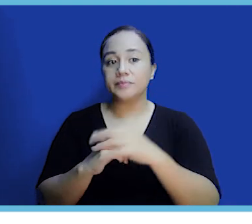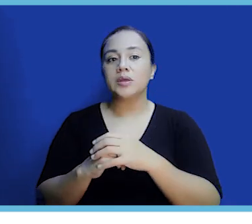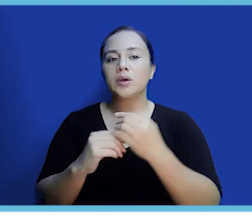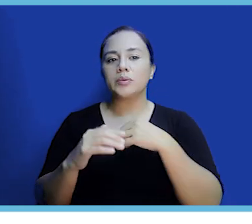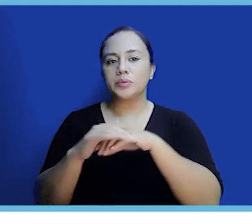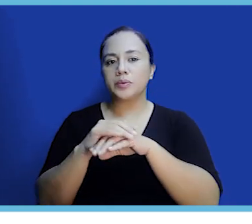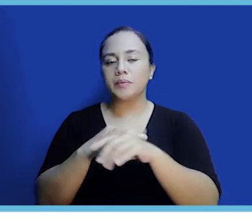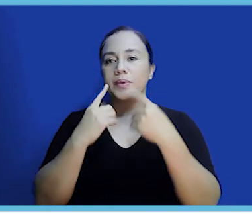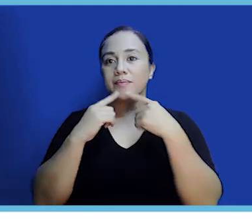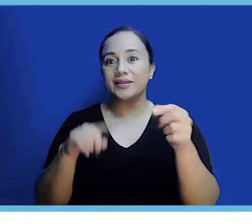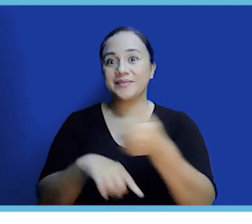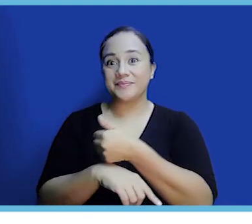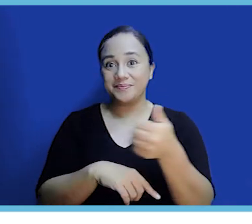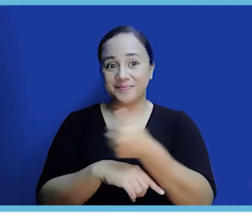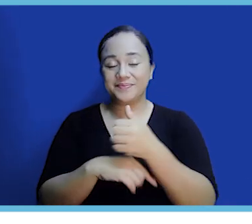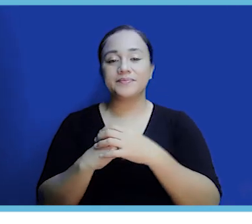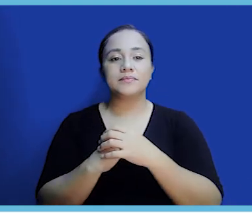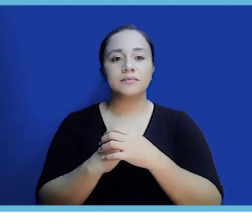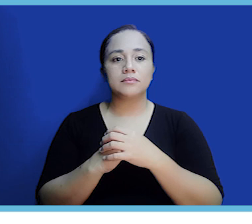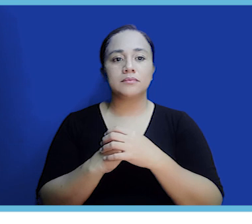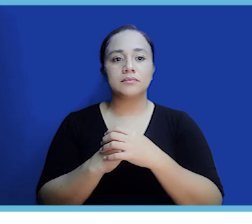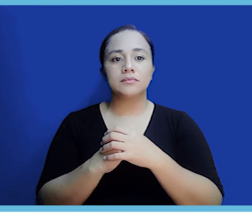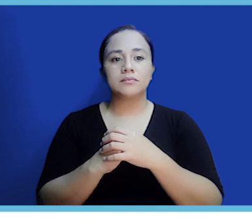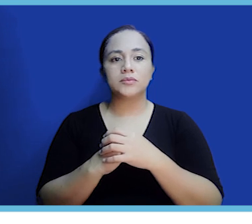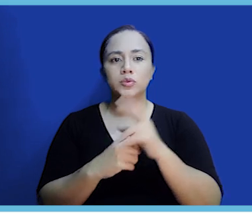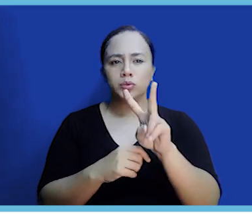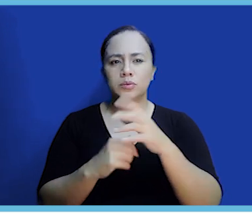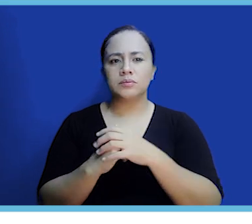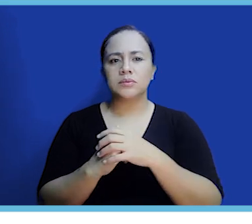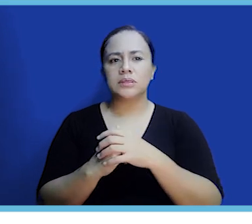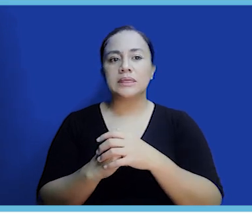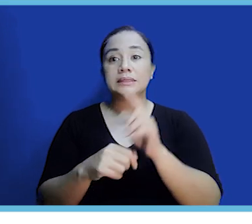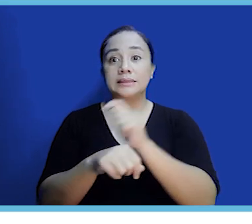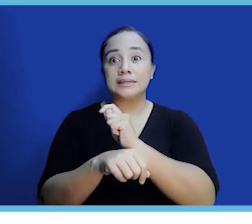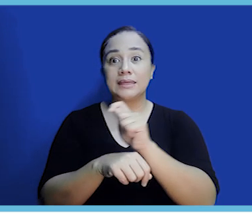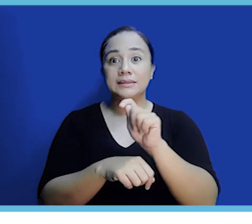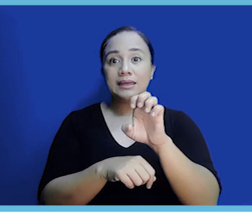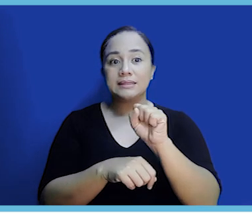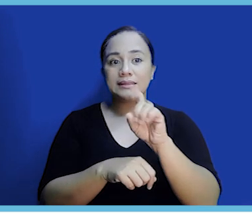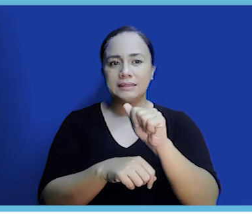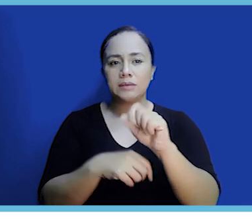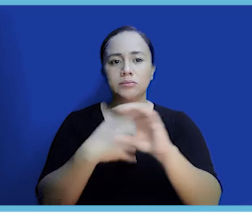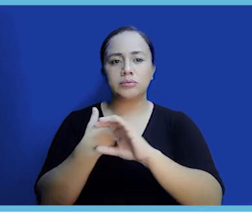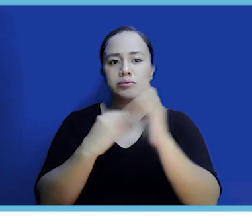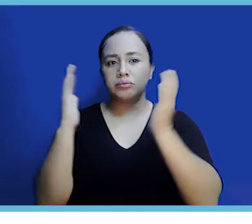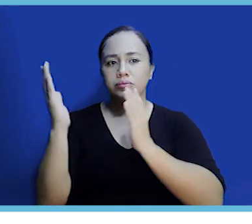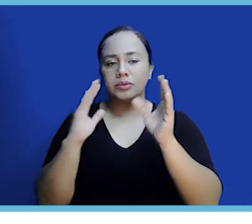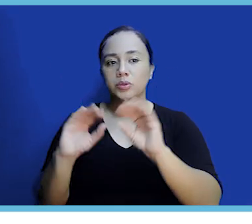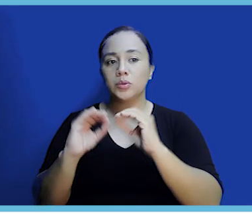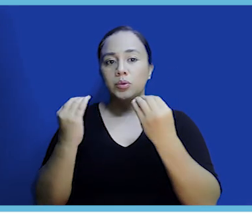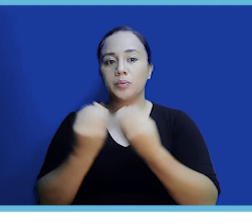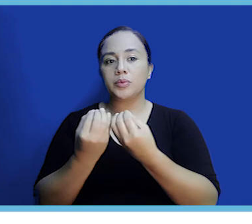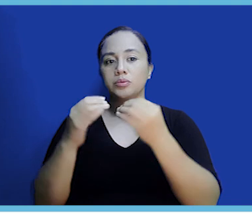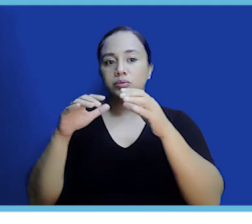and regulations of the accessibility of public transportation. 2. TESDA contracted the